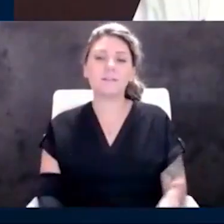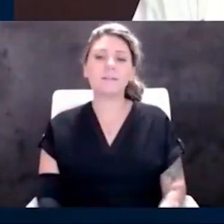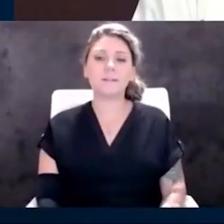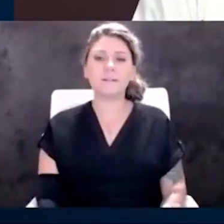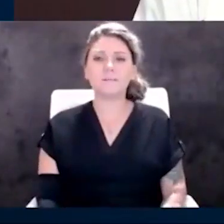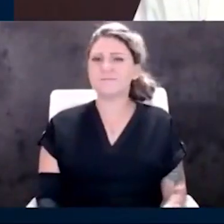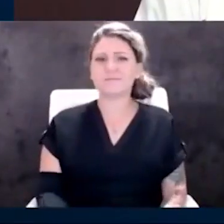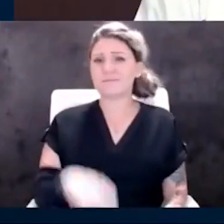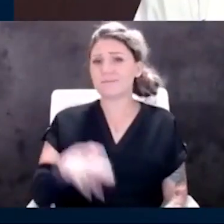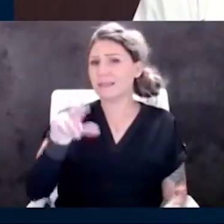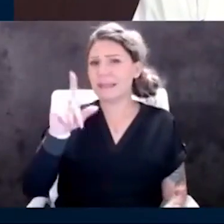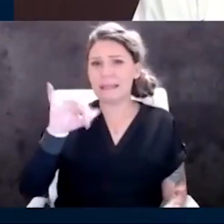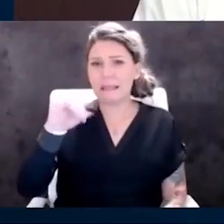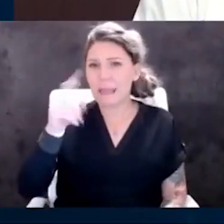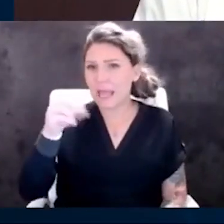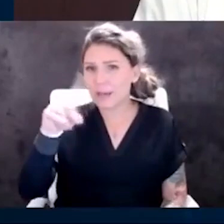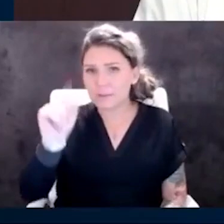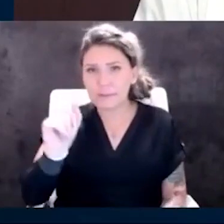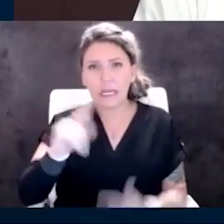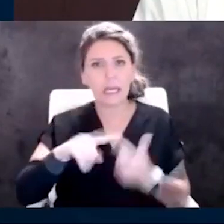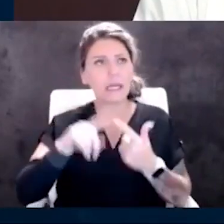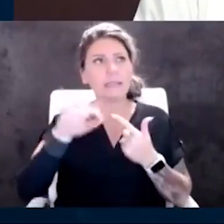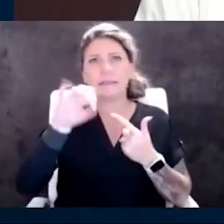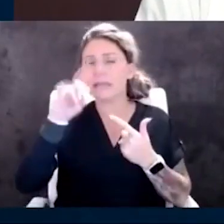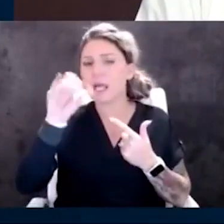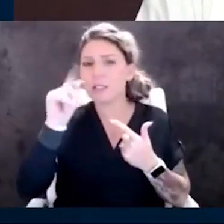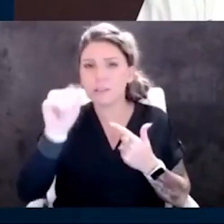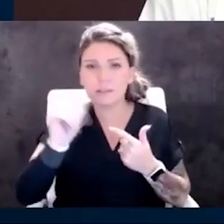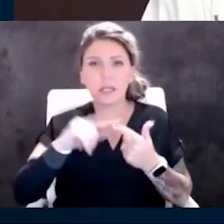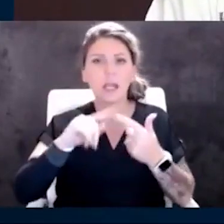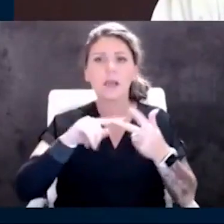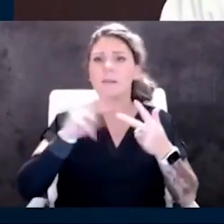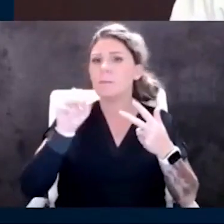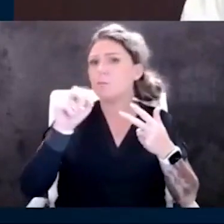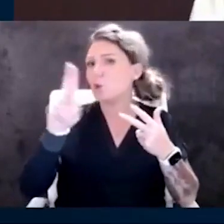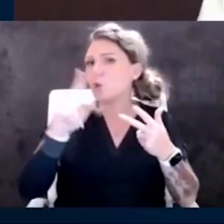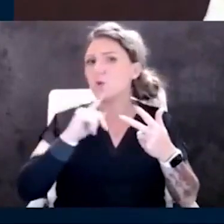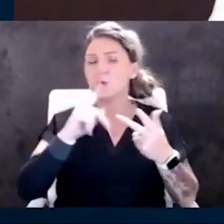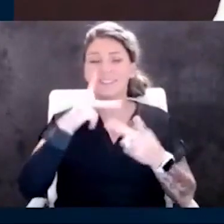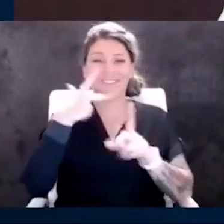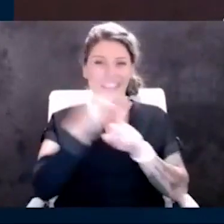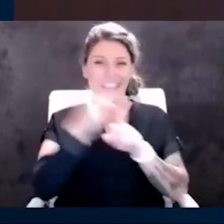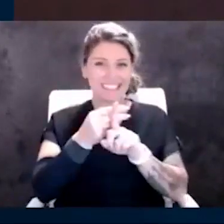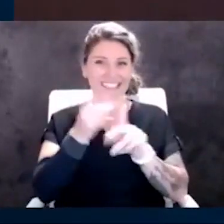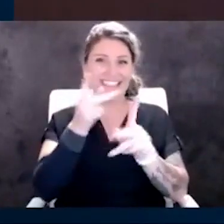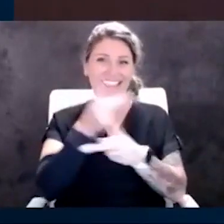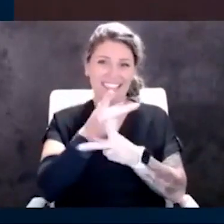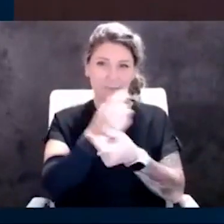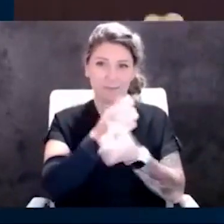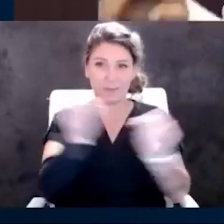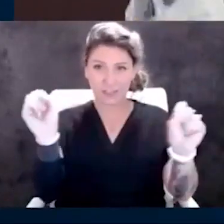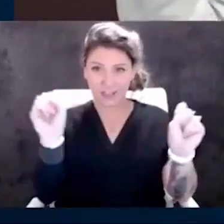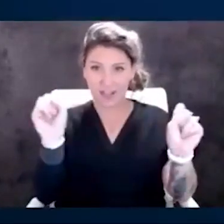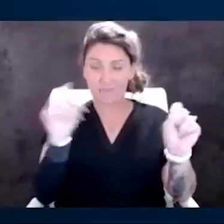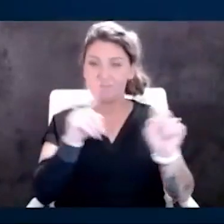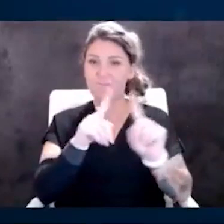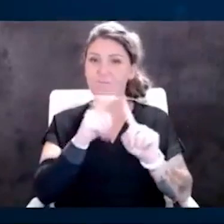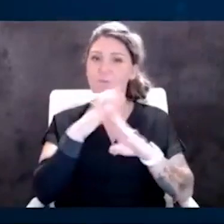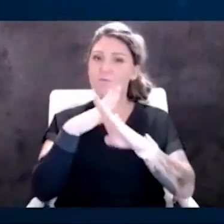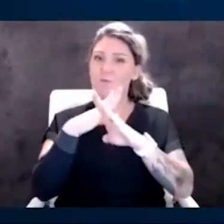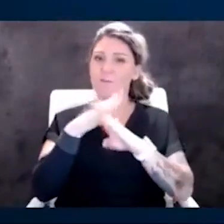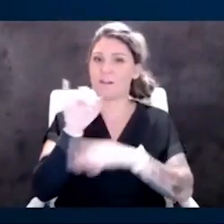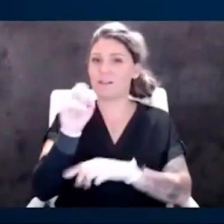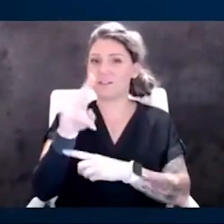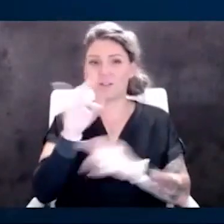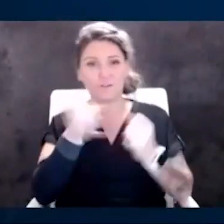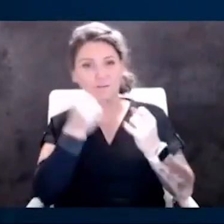those things. Delta variant overwhelms it. The good news is that vaccination keeps you safe. So keeps you out of the ICU, keeps you from dying. Final thoughts. Let me first